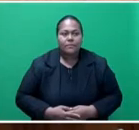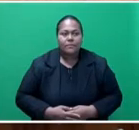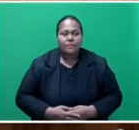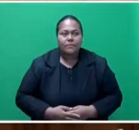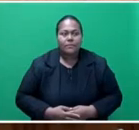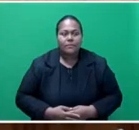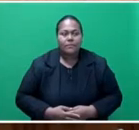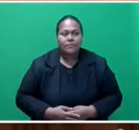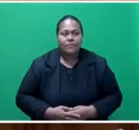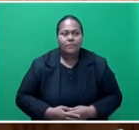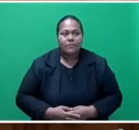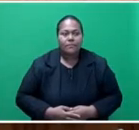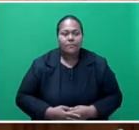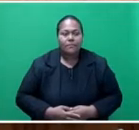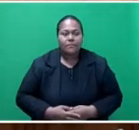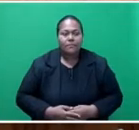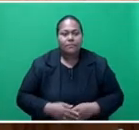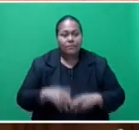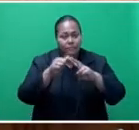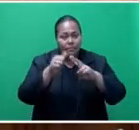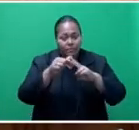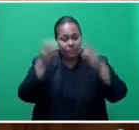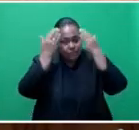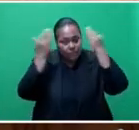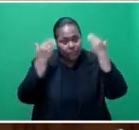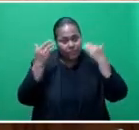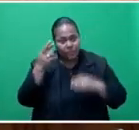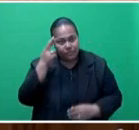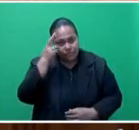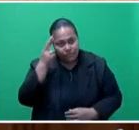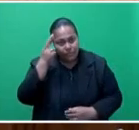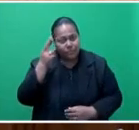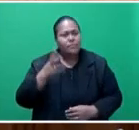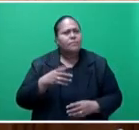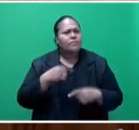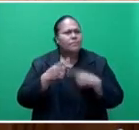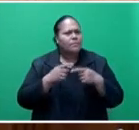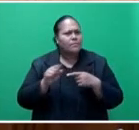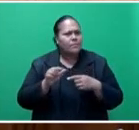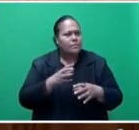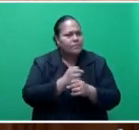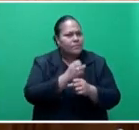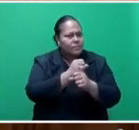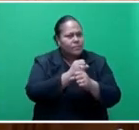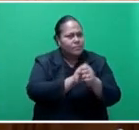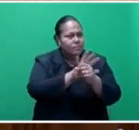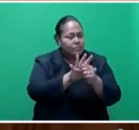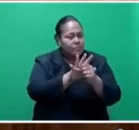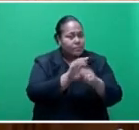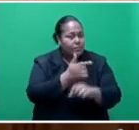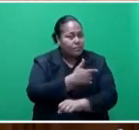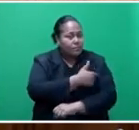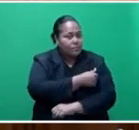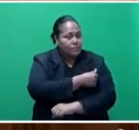issue. But also, Mr. Speaker, sir, with regards to the update on COVID-19 vaccine, there is no doubt that